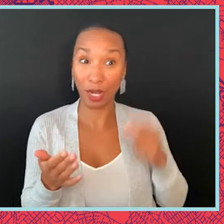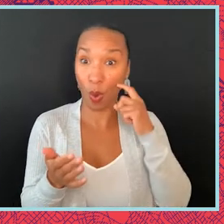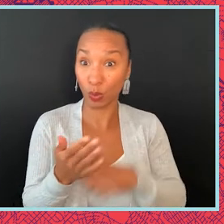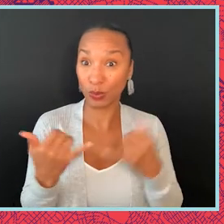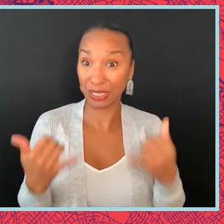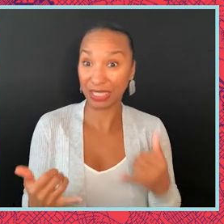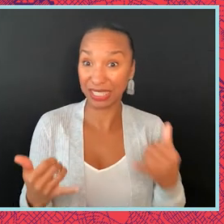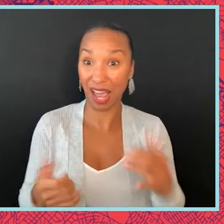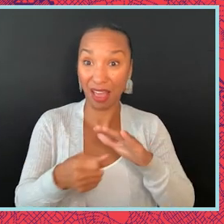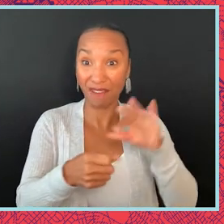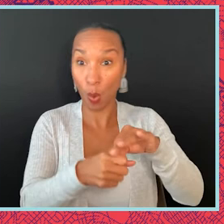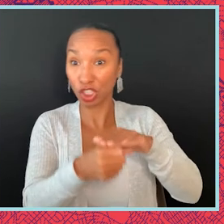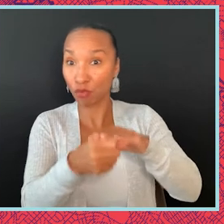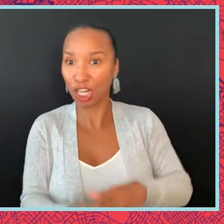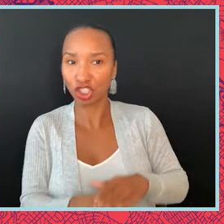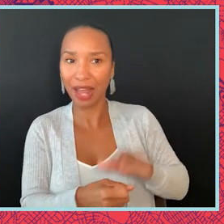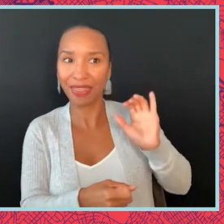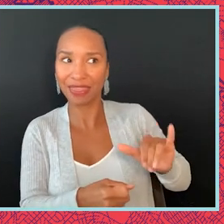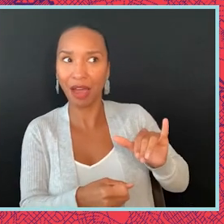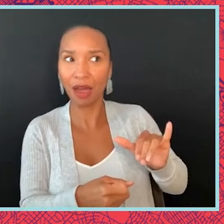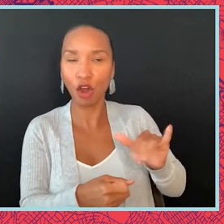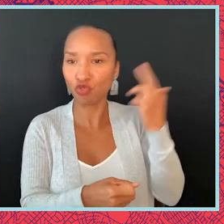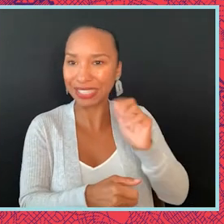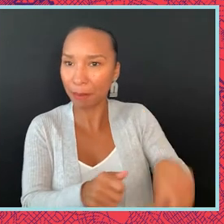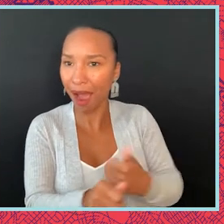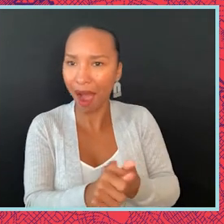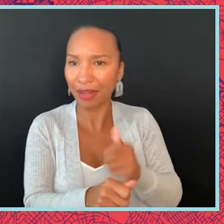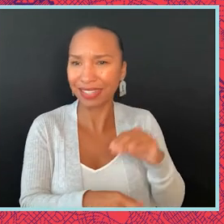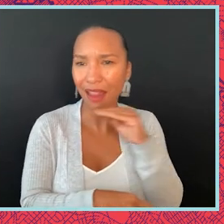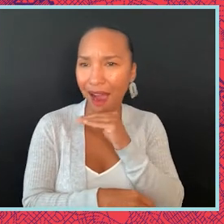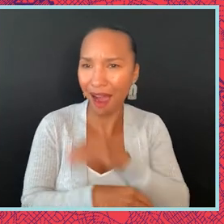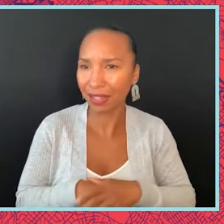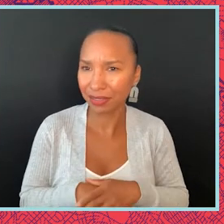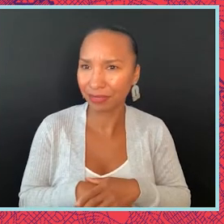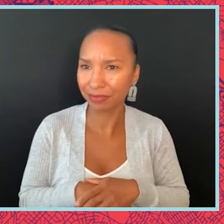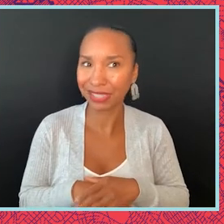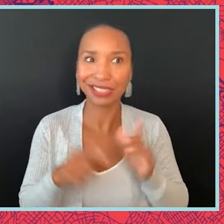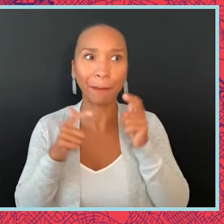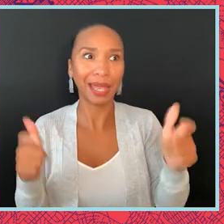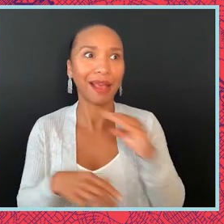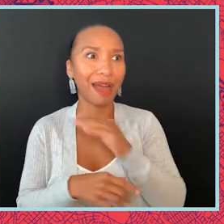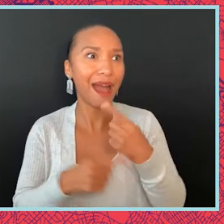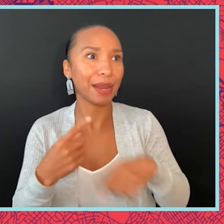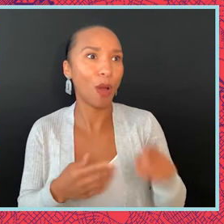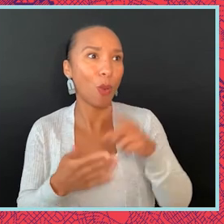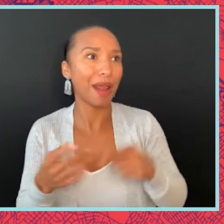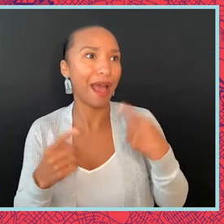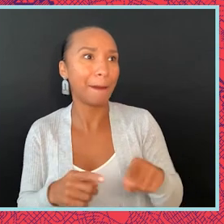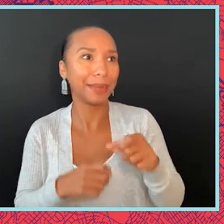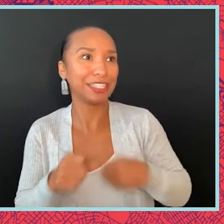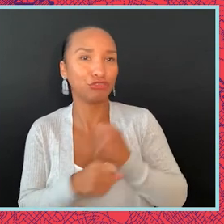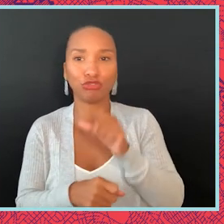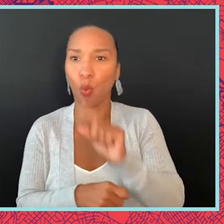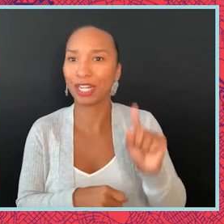struggle today to fight voter suppression is that it's based on a lie. And so there's the big lie, you know, about what